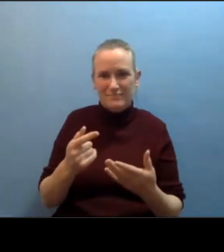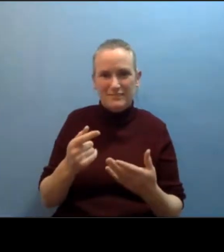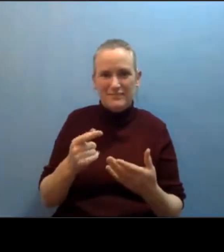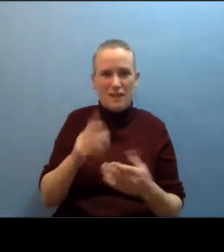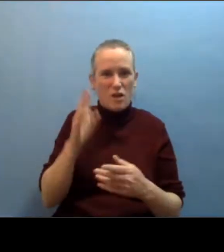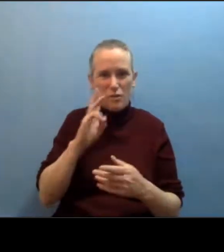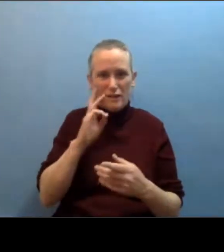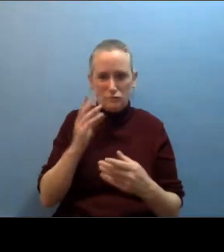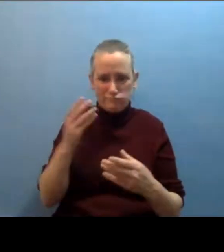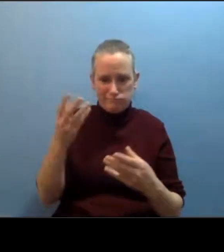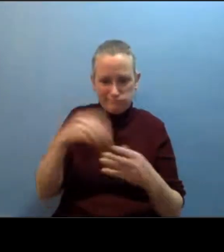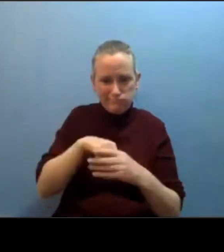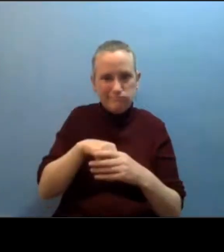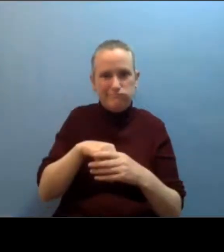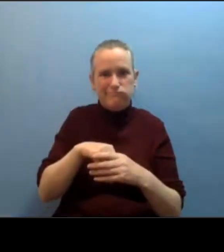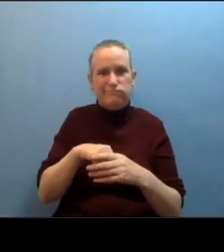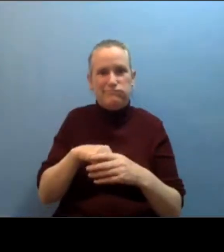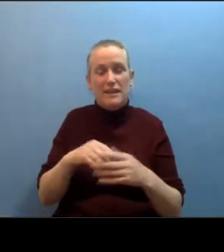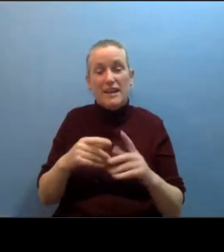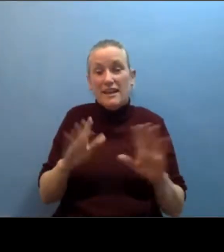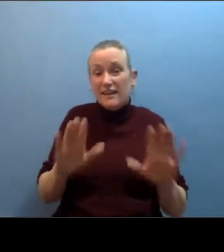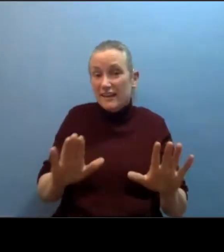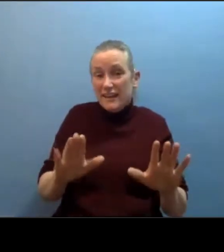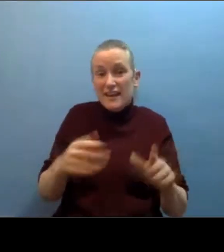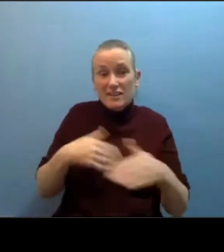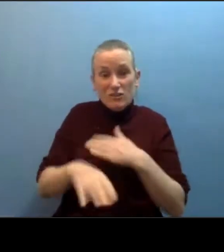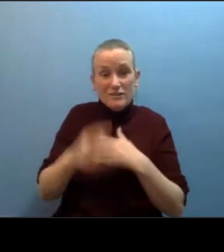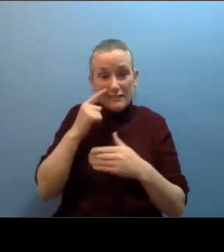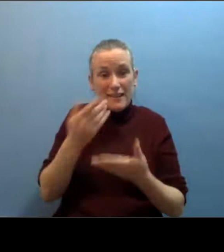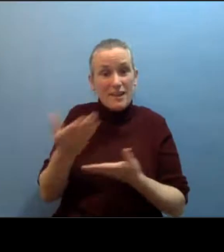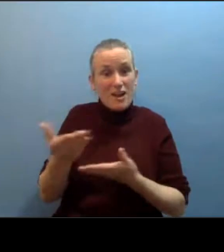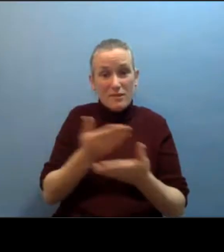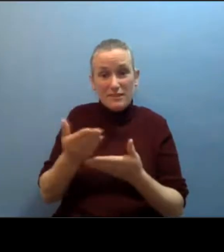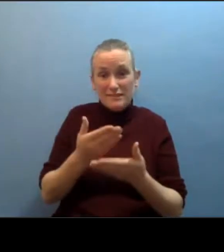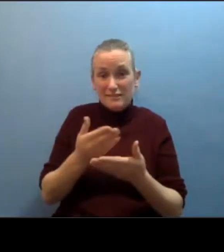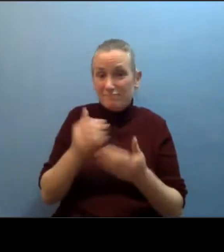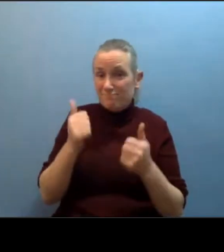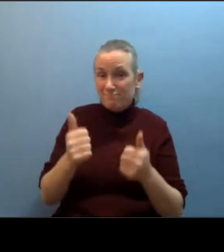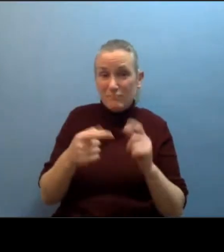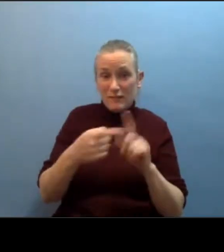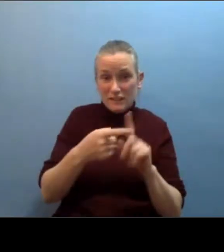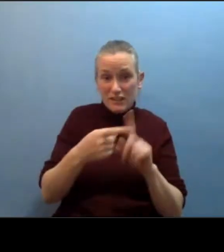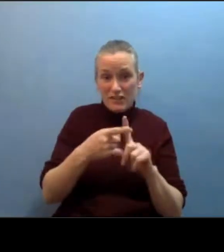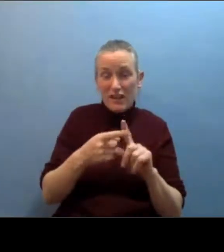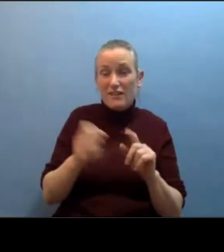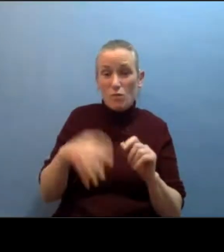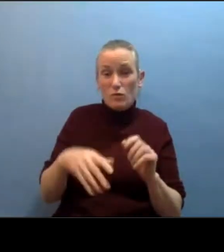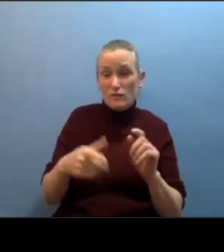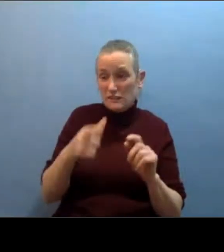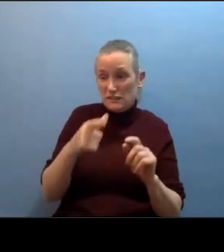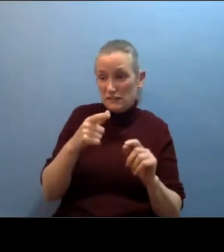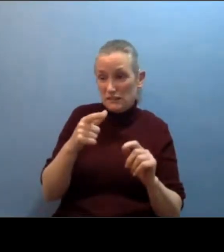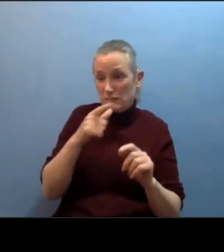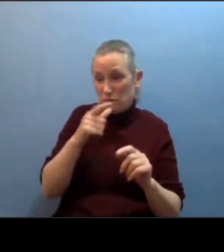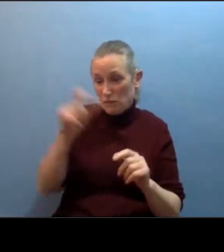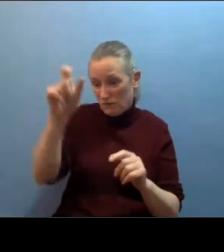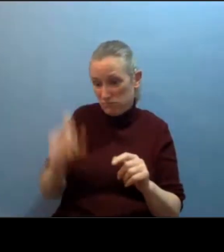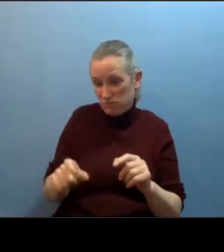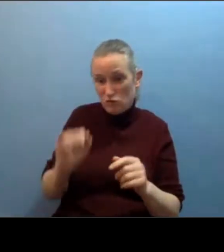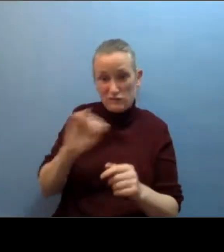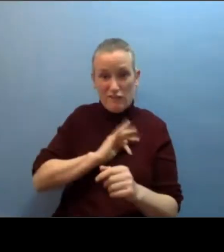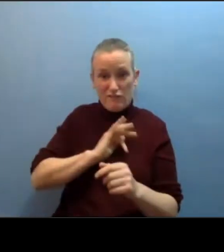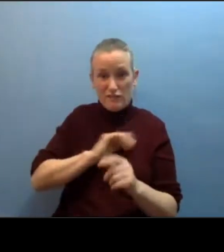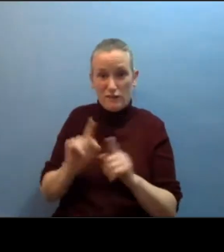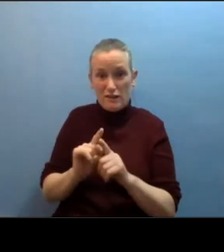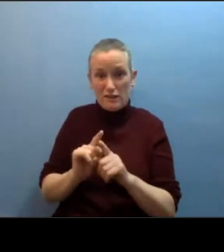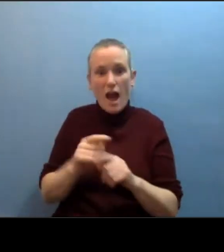therapist is really, that's really positive. And obviously speaking with you as well, I don't think that every resource works